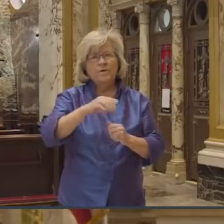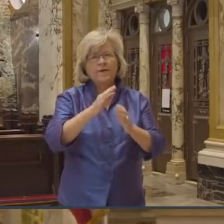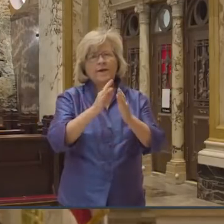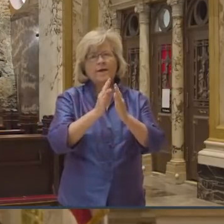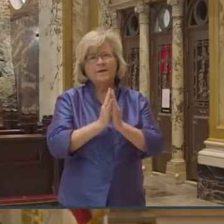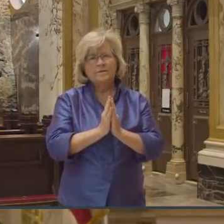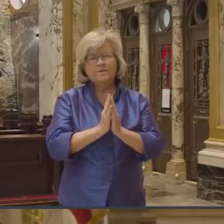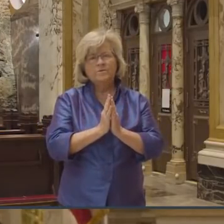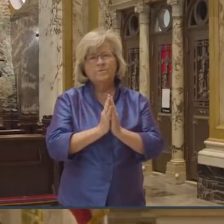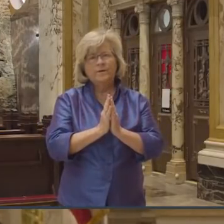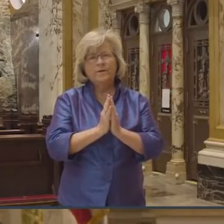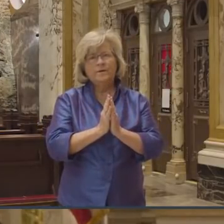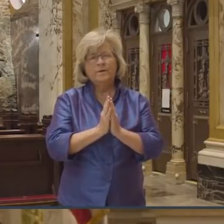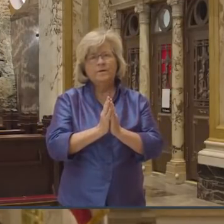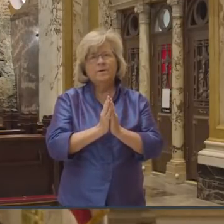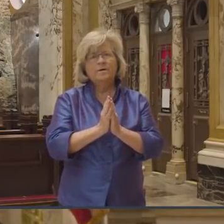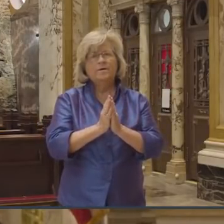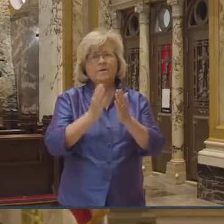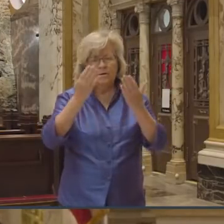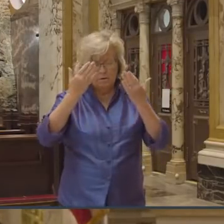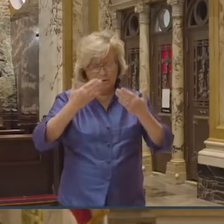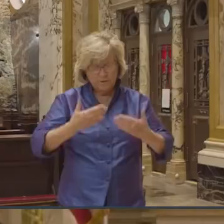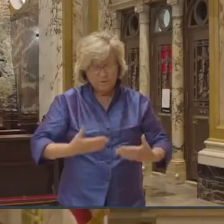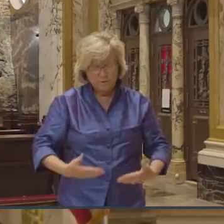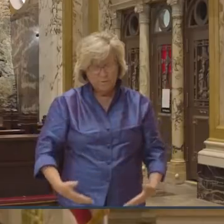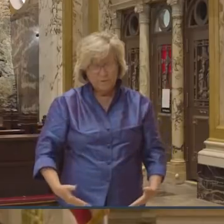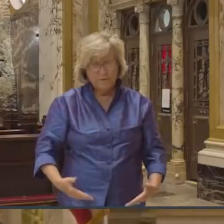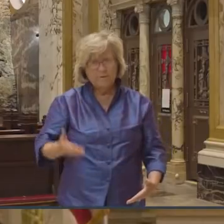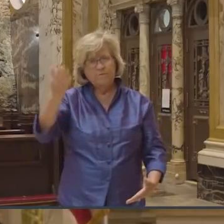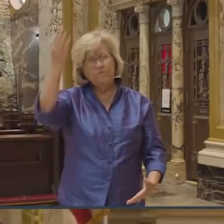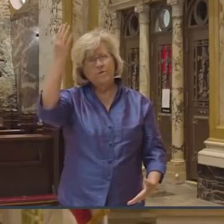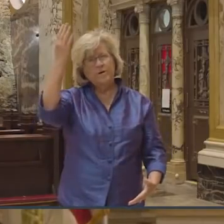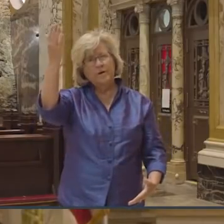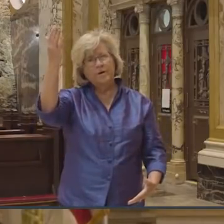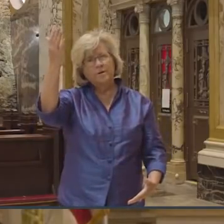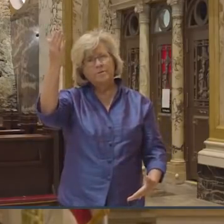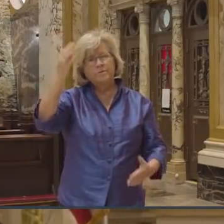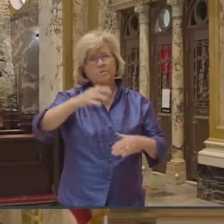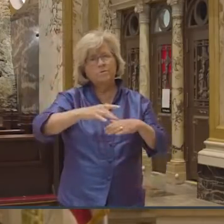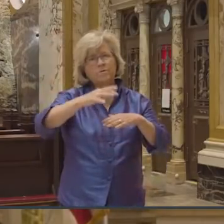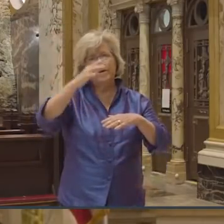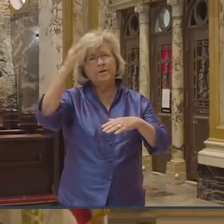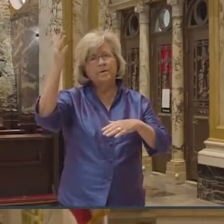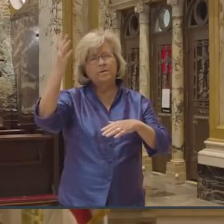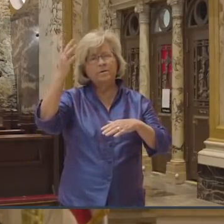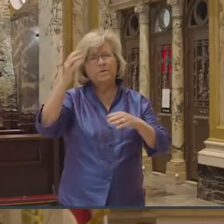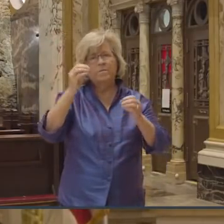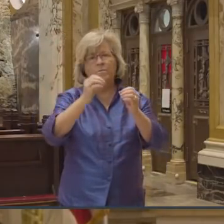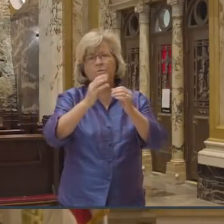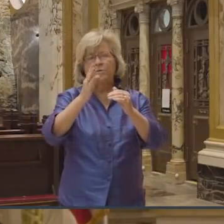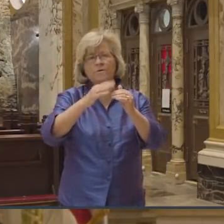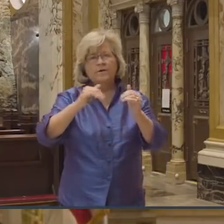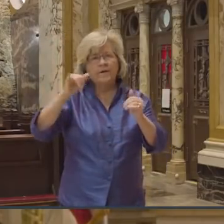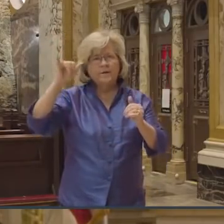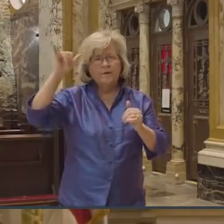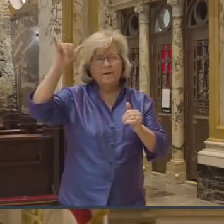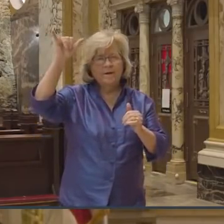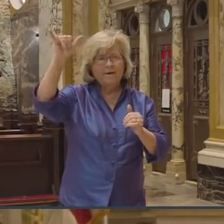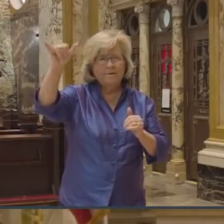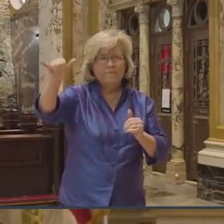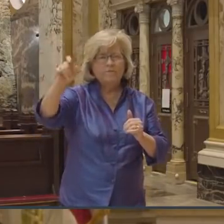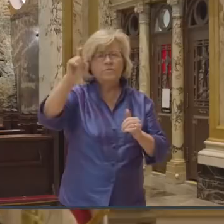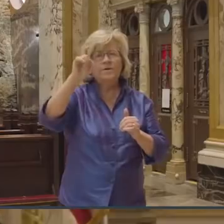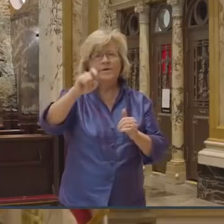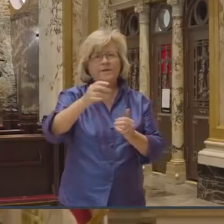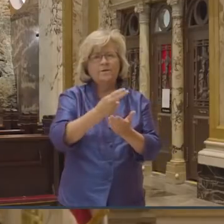to be instruments of God's great story. More than ever, we need the Holy Spirit to come again and